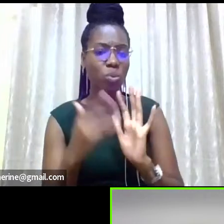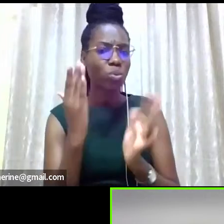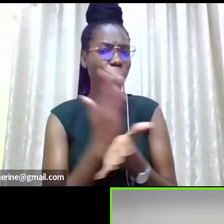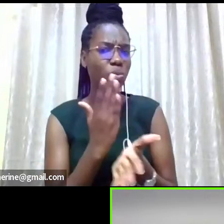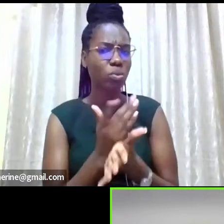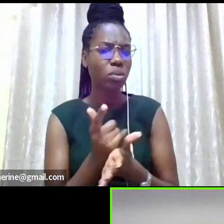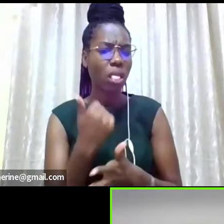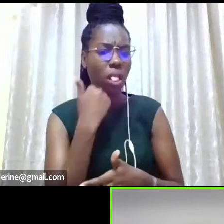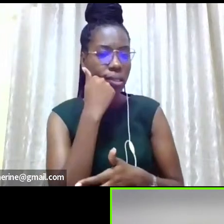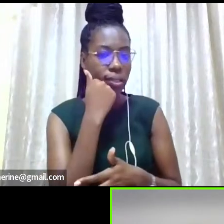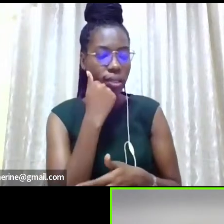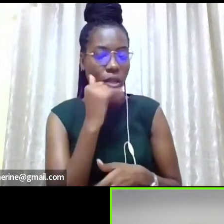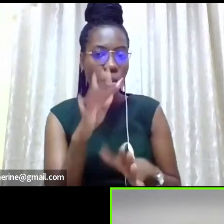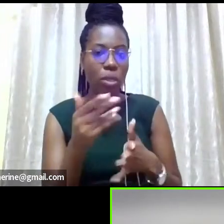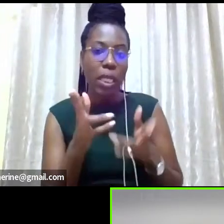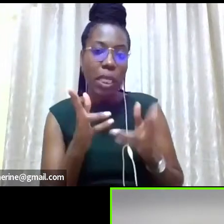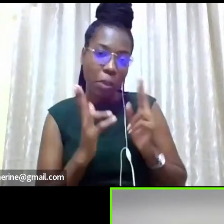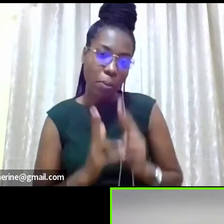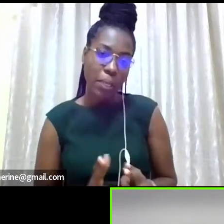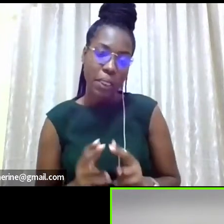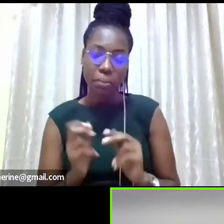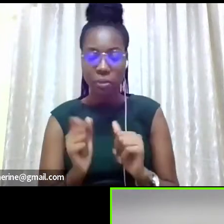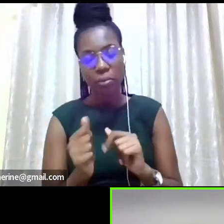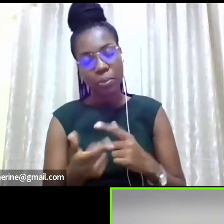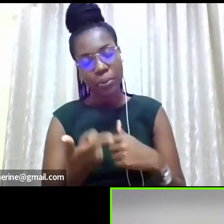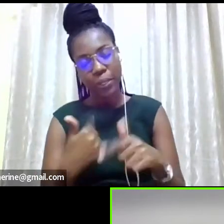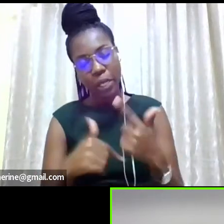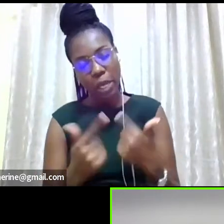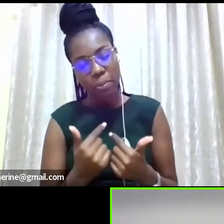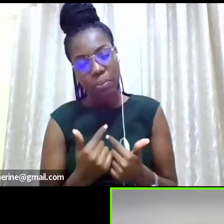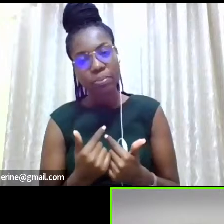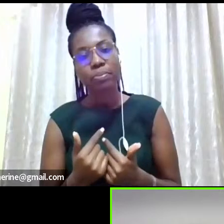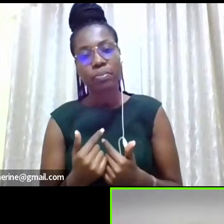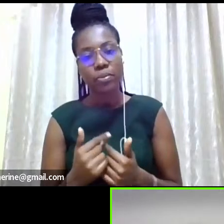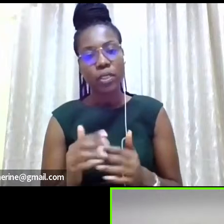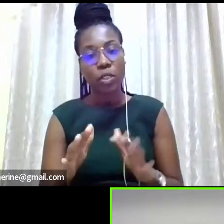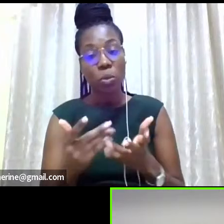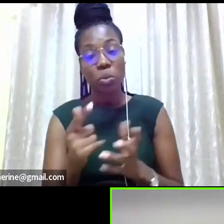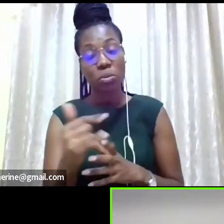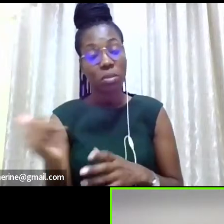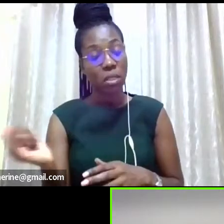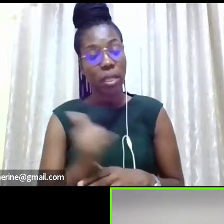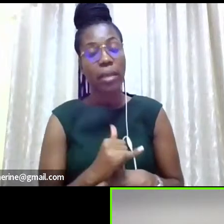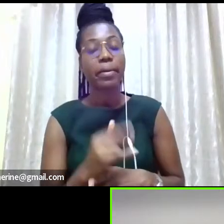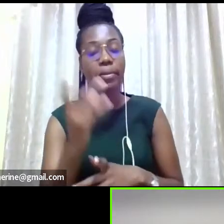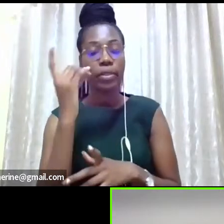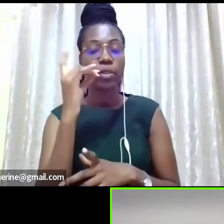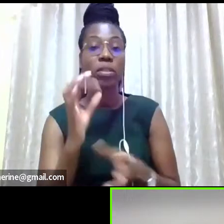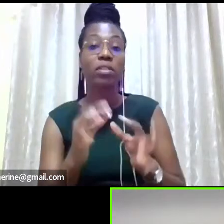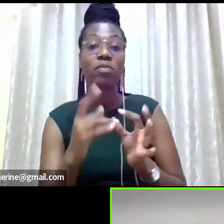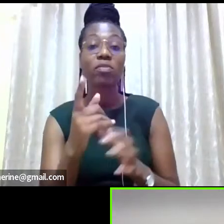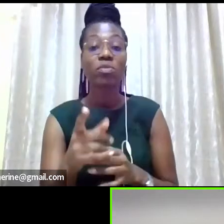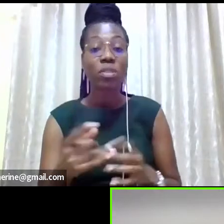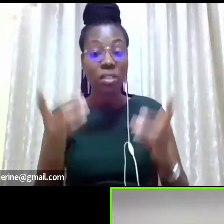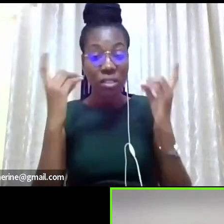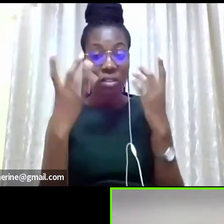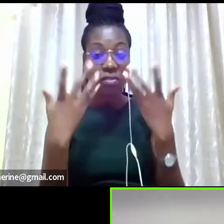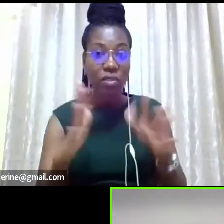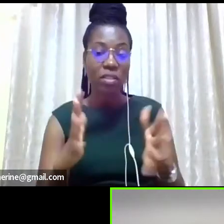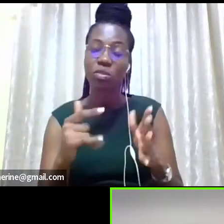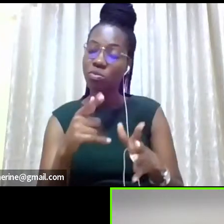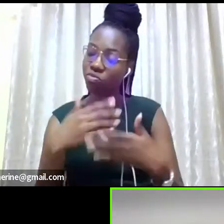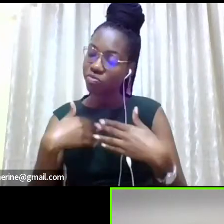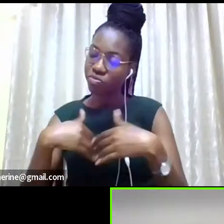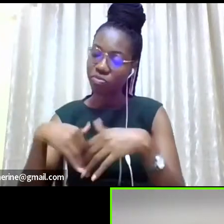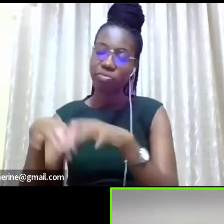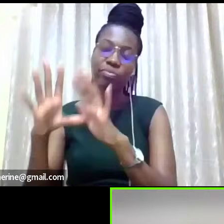your humanity checks in, or because you stuck to your decision. If you already let them go, you already let them go.